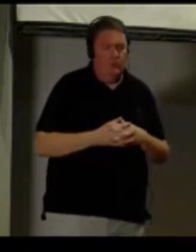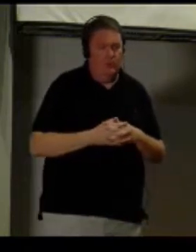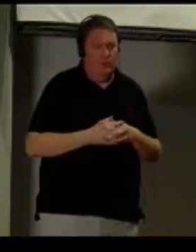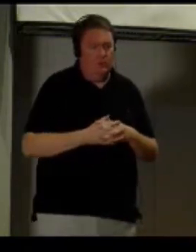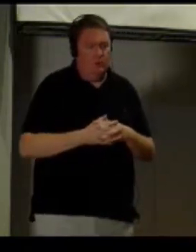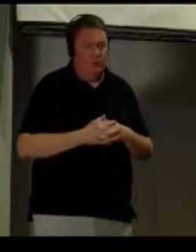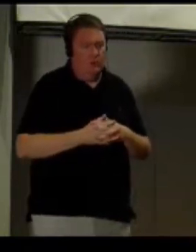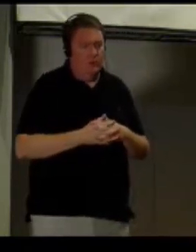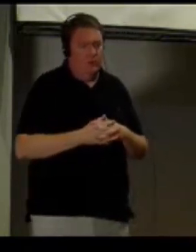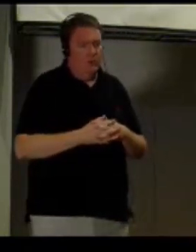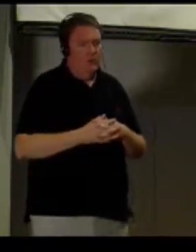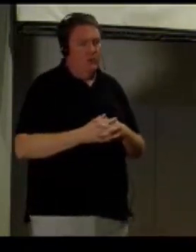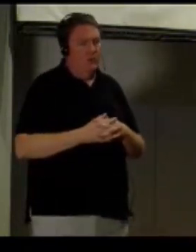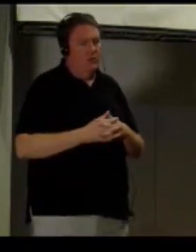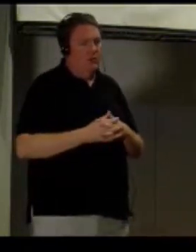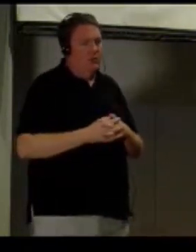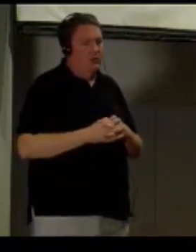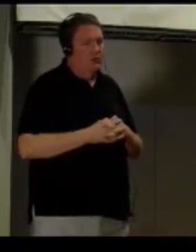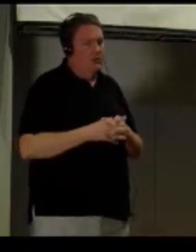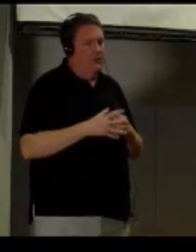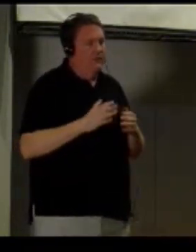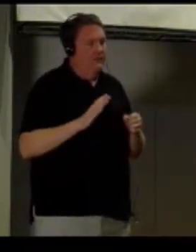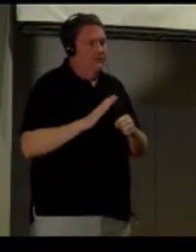generation of people now who have